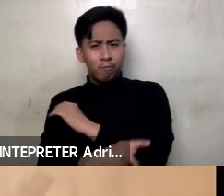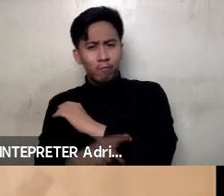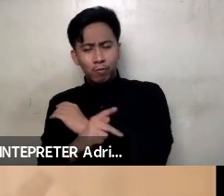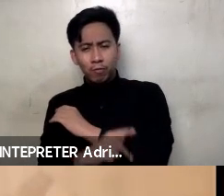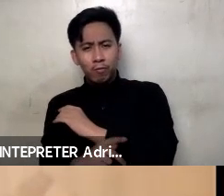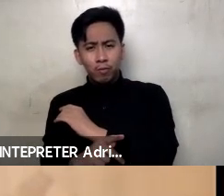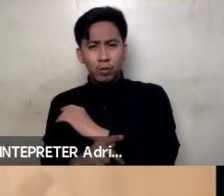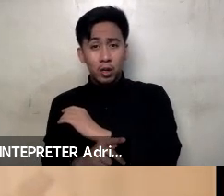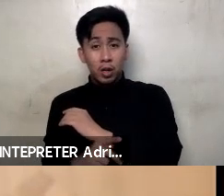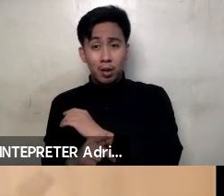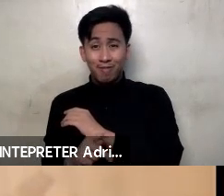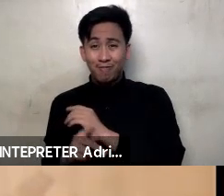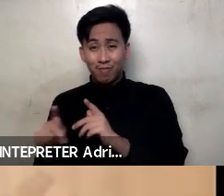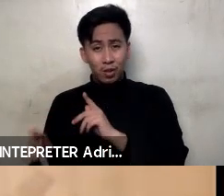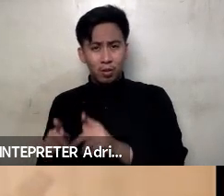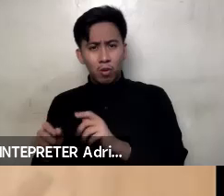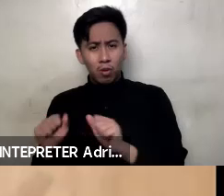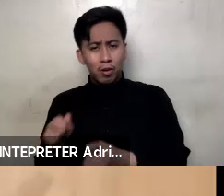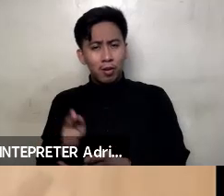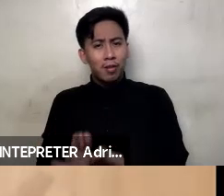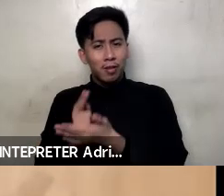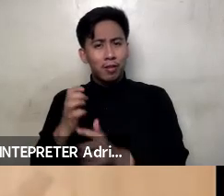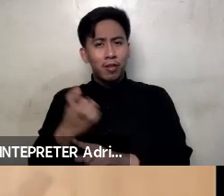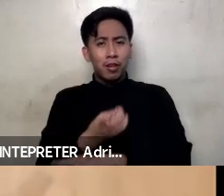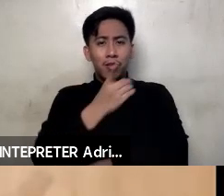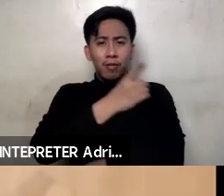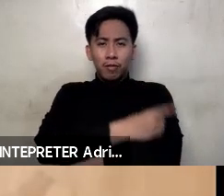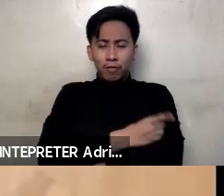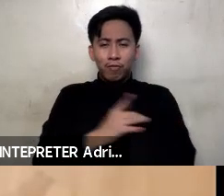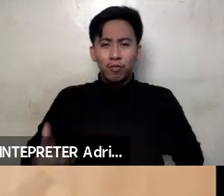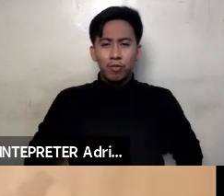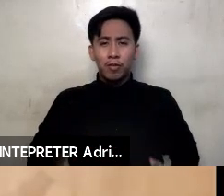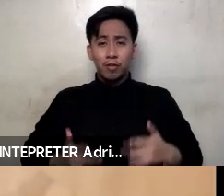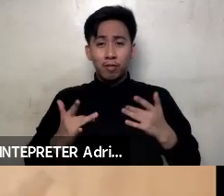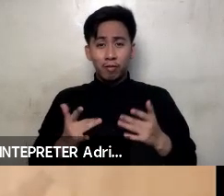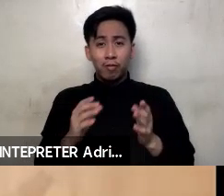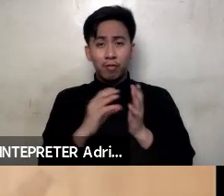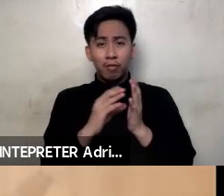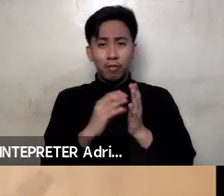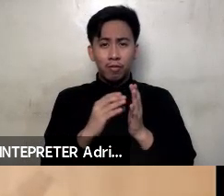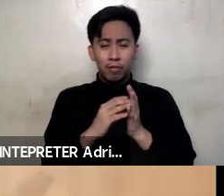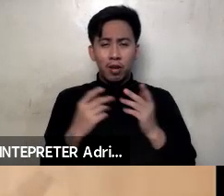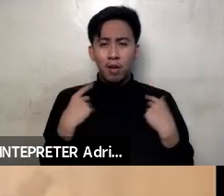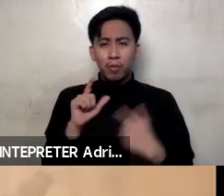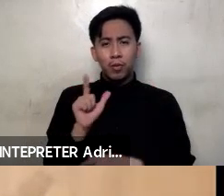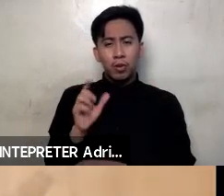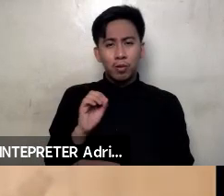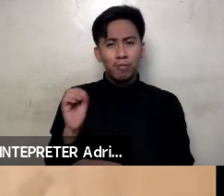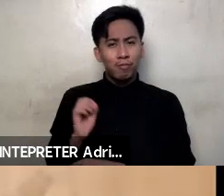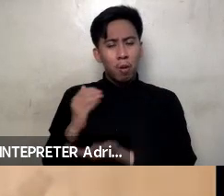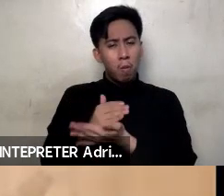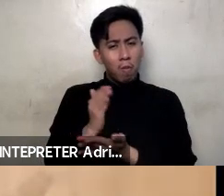towns that will help them in their everyday living. The city allocated 20% of the